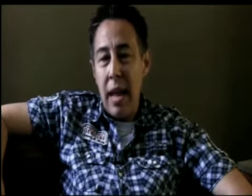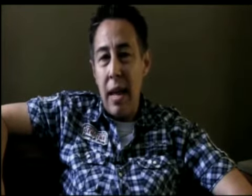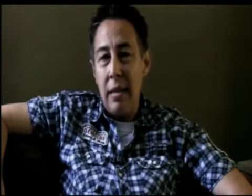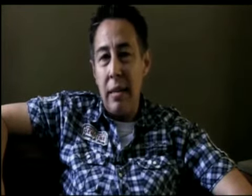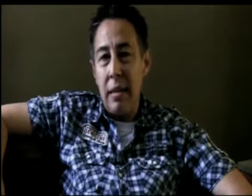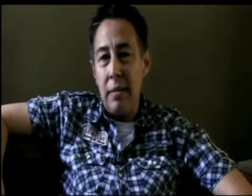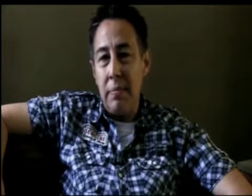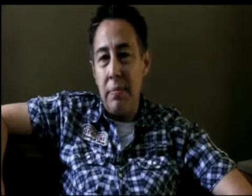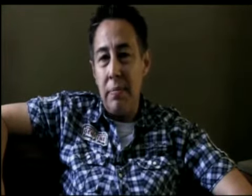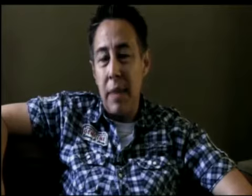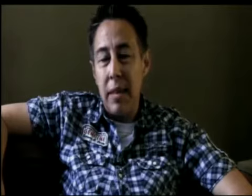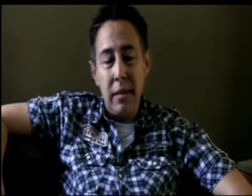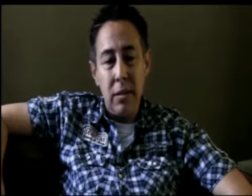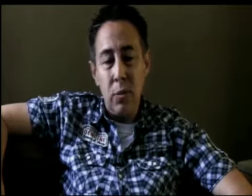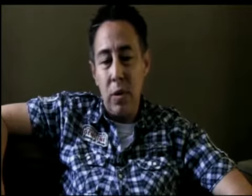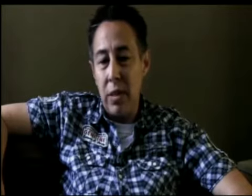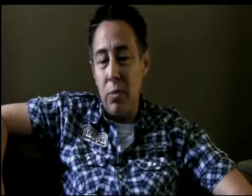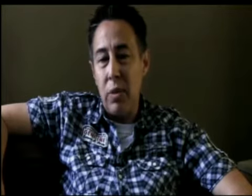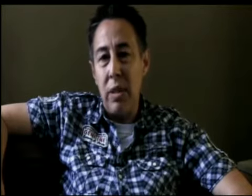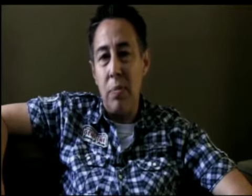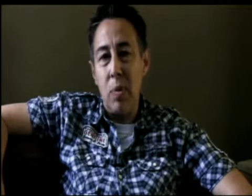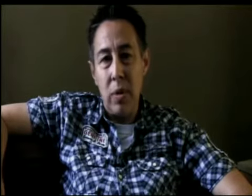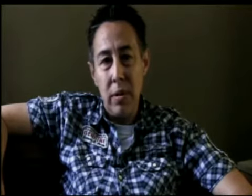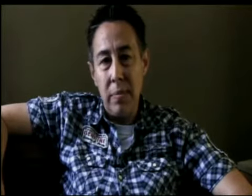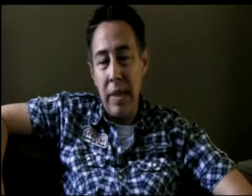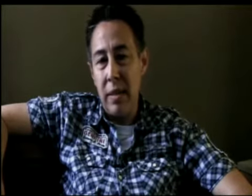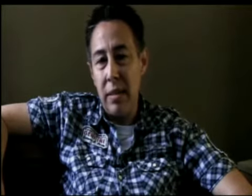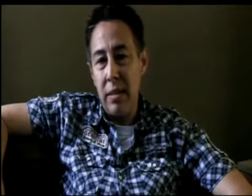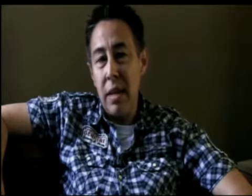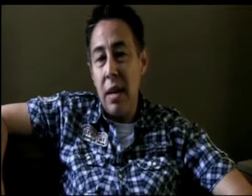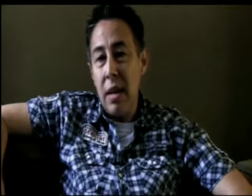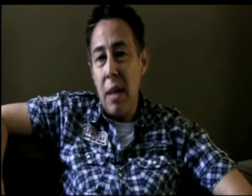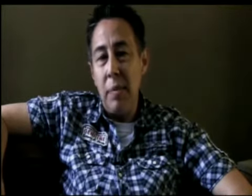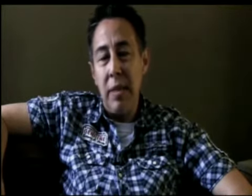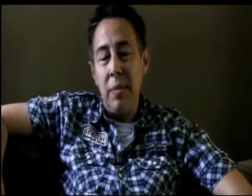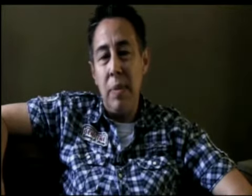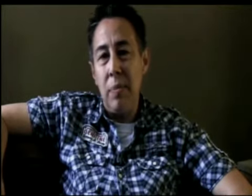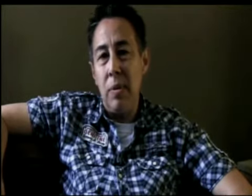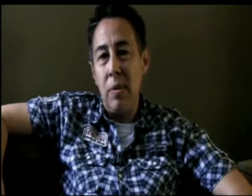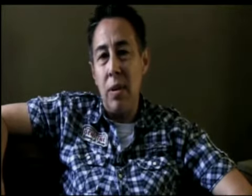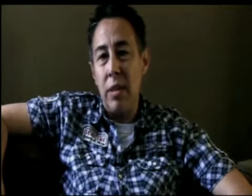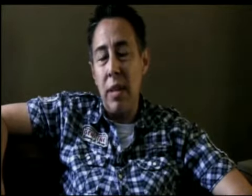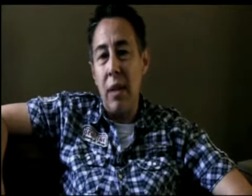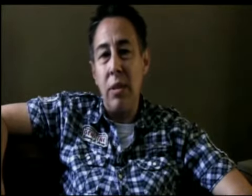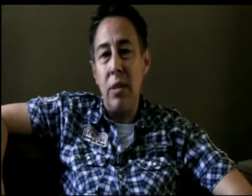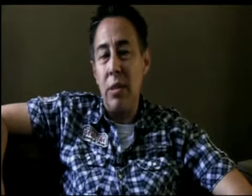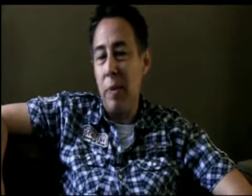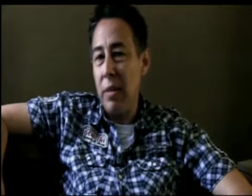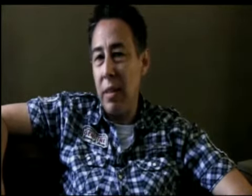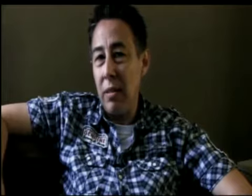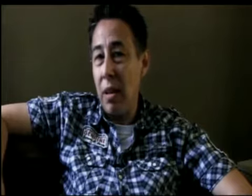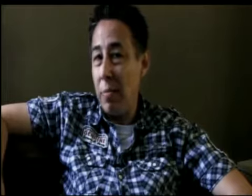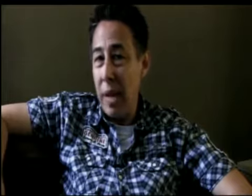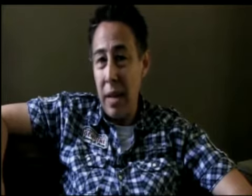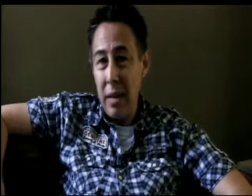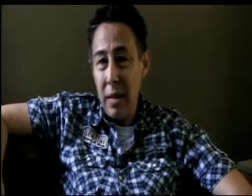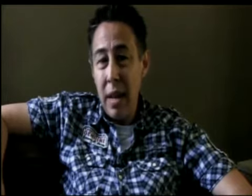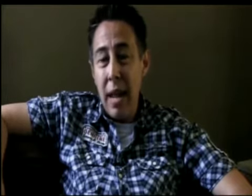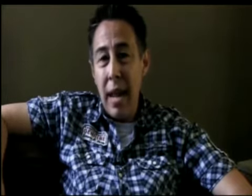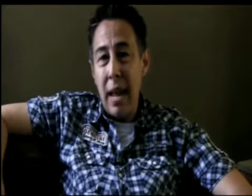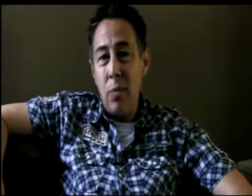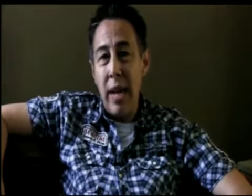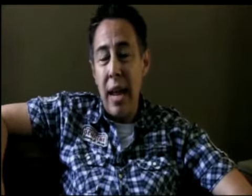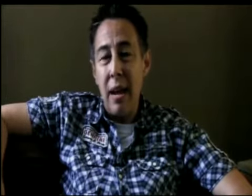healing. And I think this work is really important because I believe that people are out there experiencing a lot of